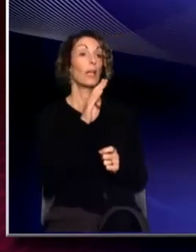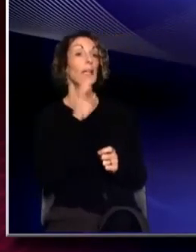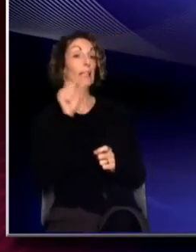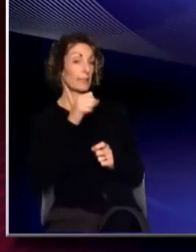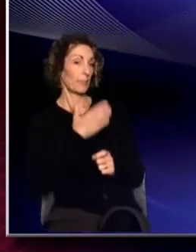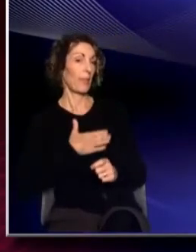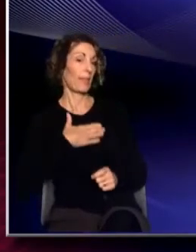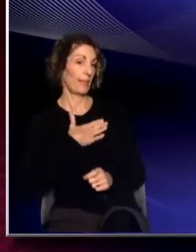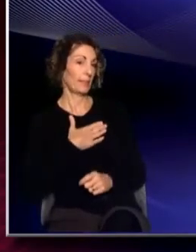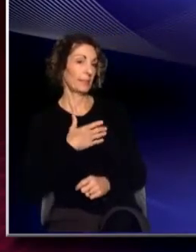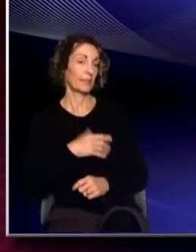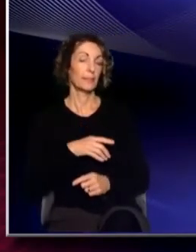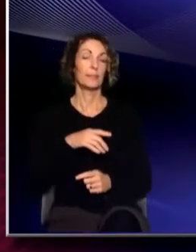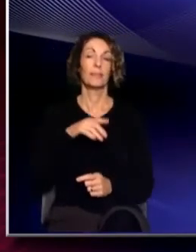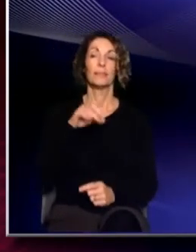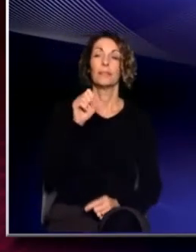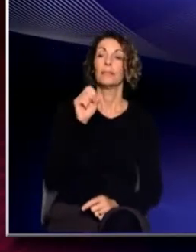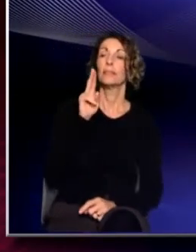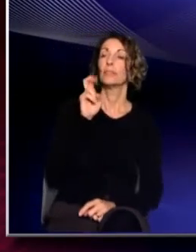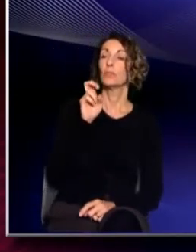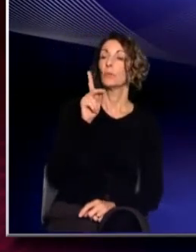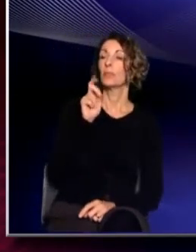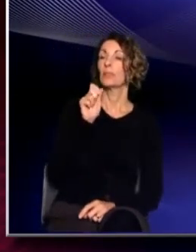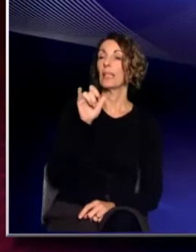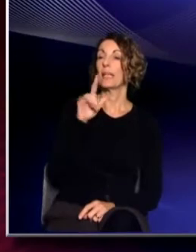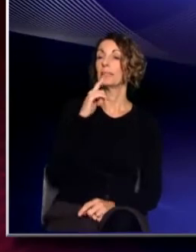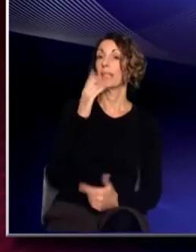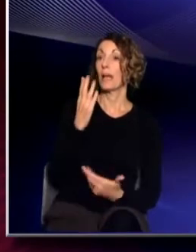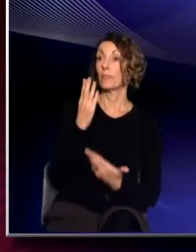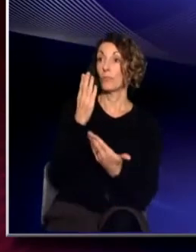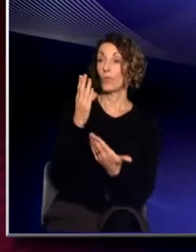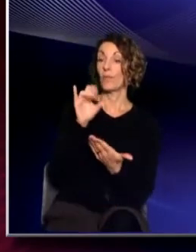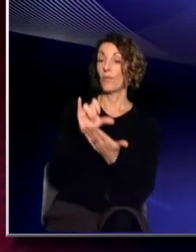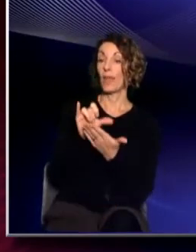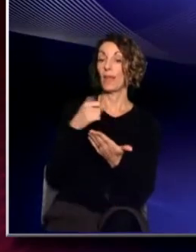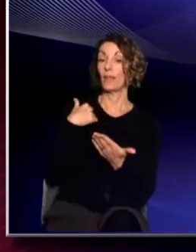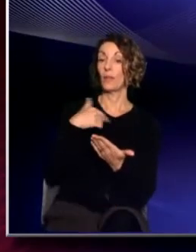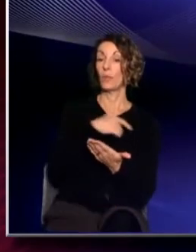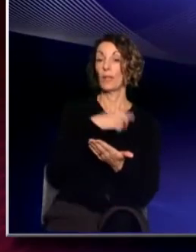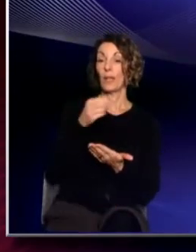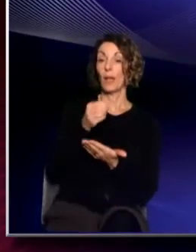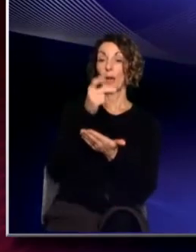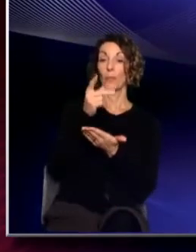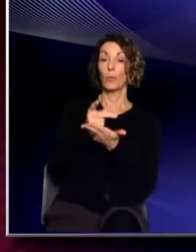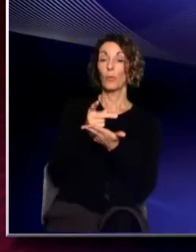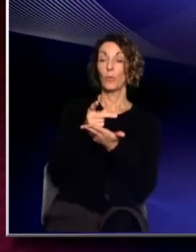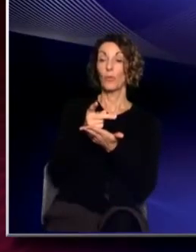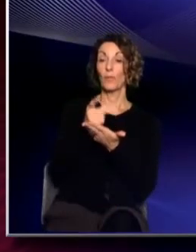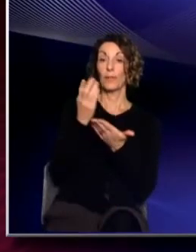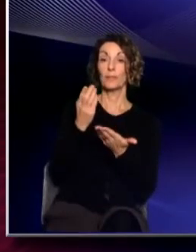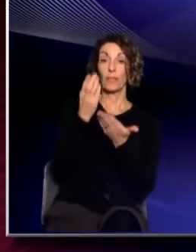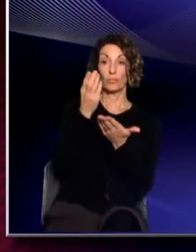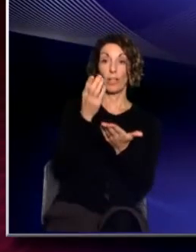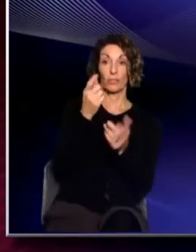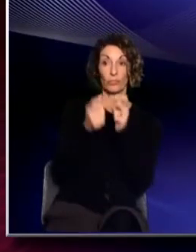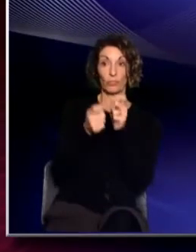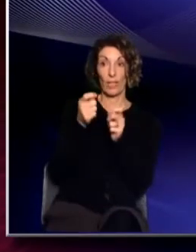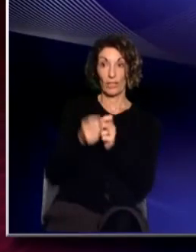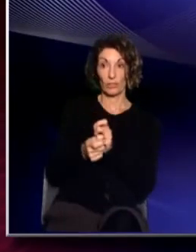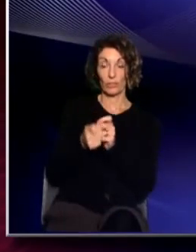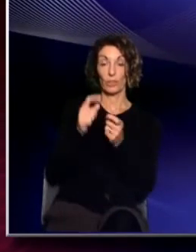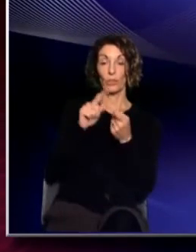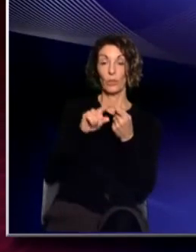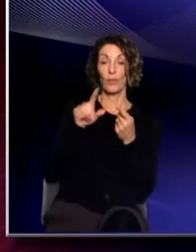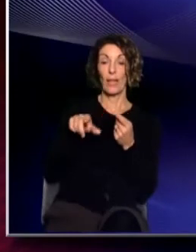member Kniefel, yes, please. I move that we approve the suggested changes to